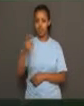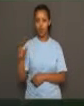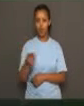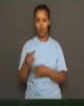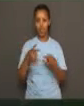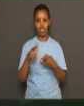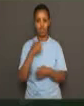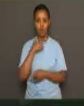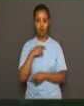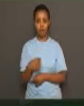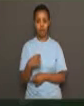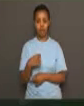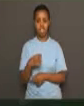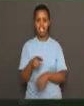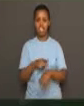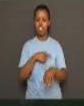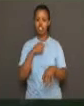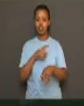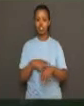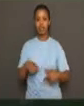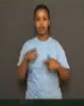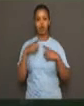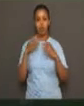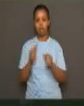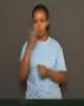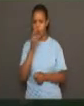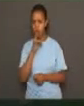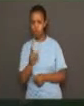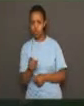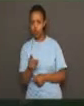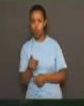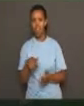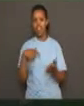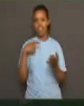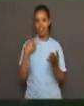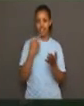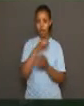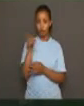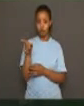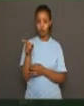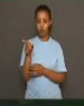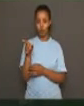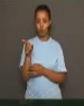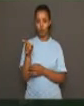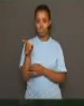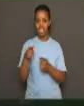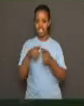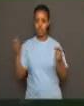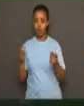members of a species can survive because they are able to get away from their predators